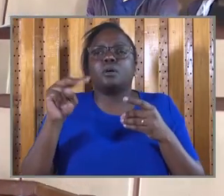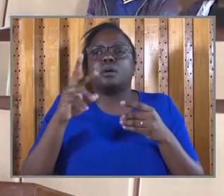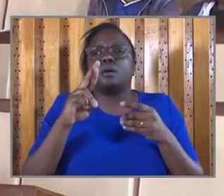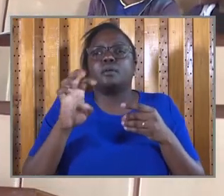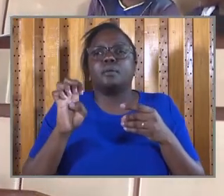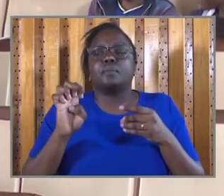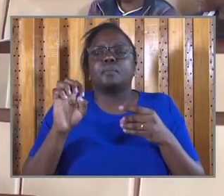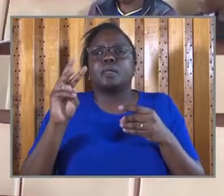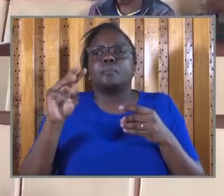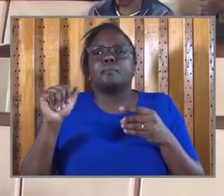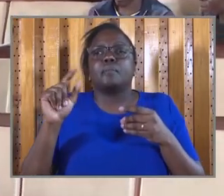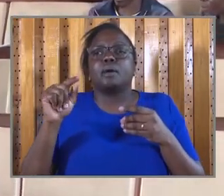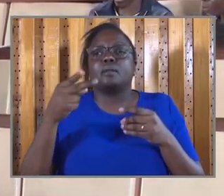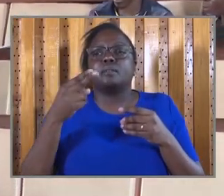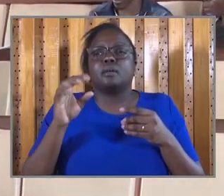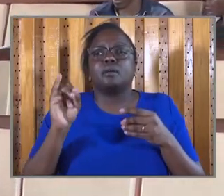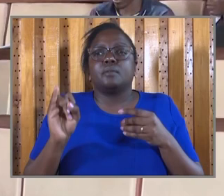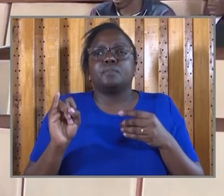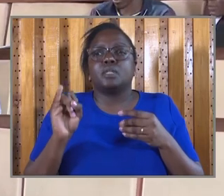Studies.